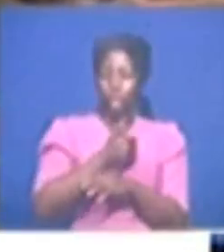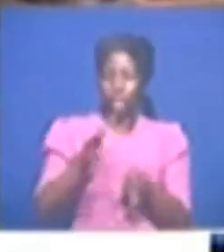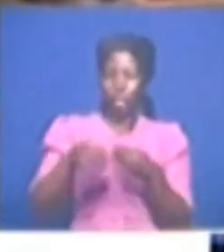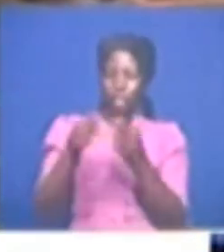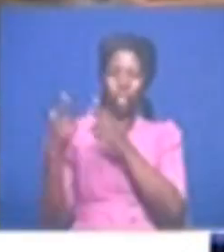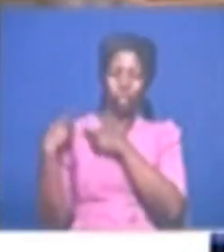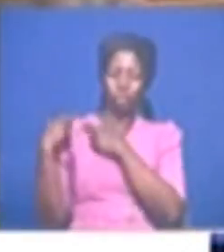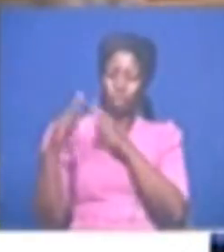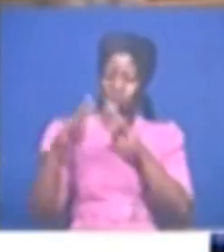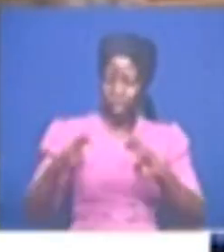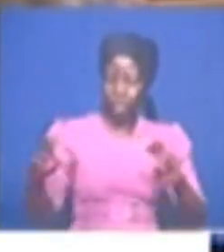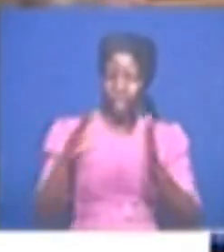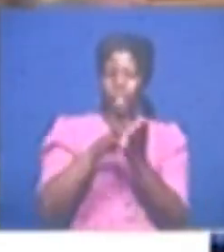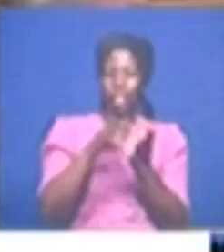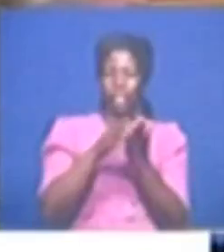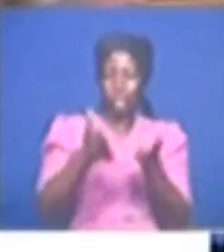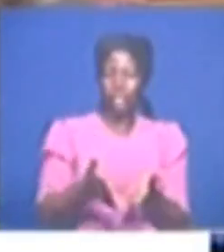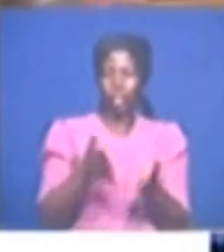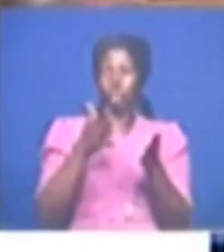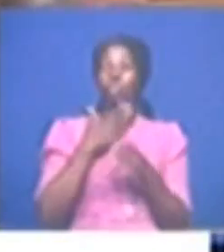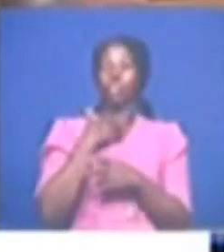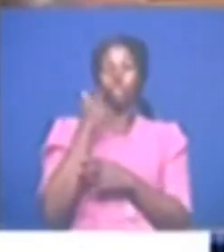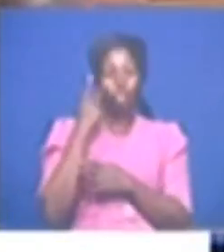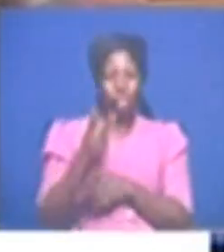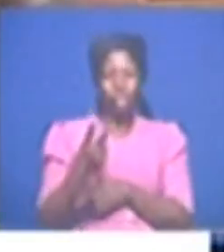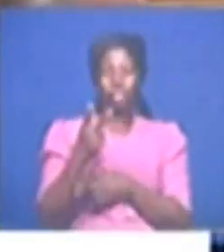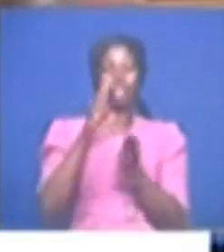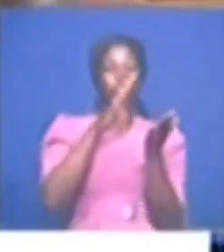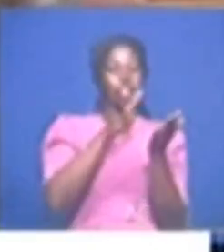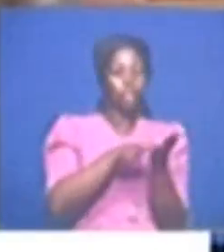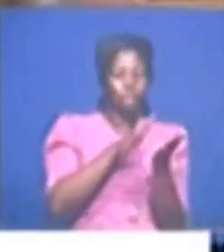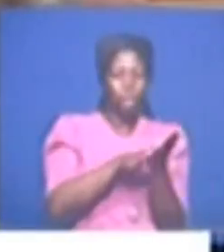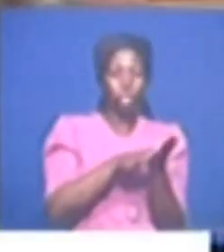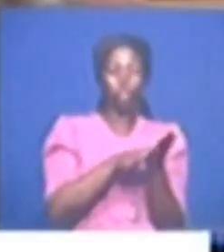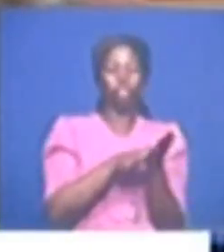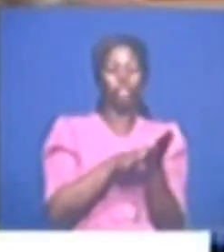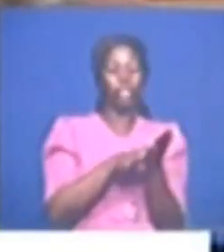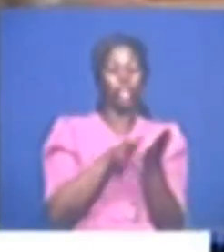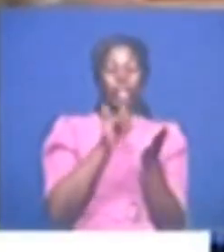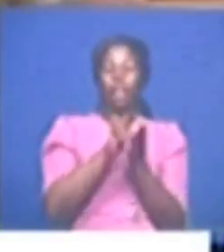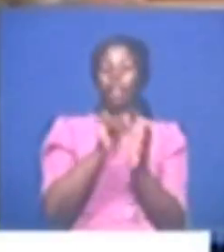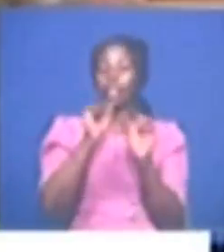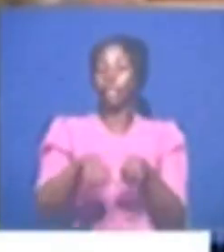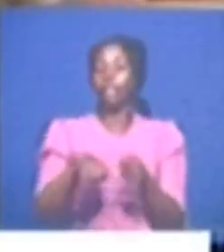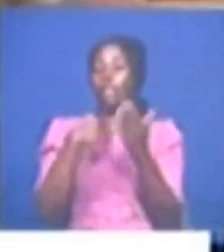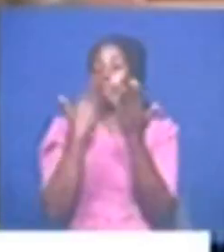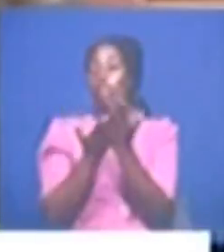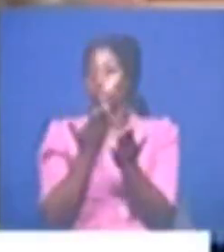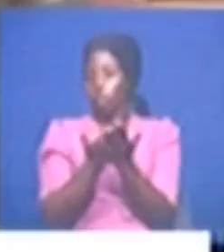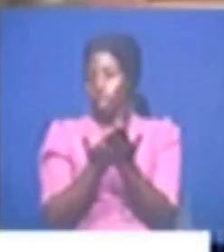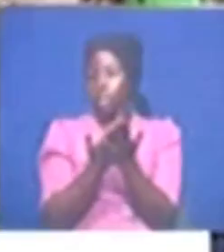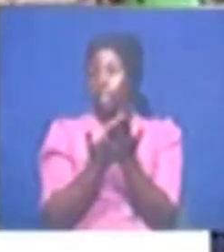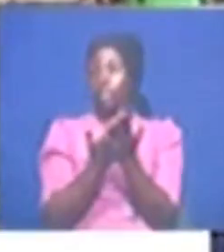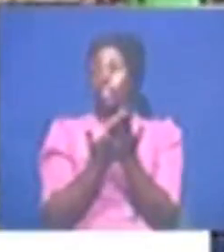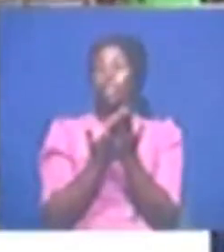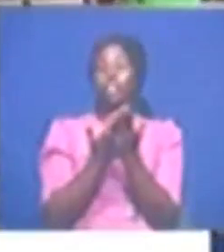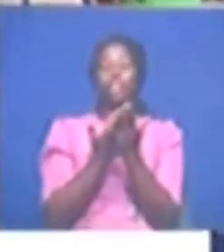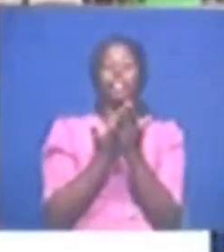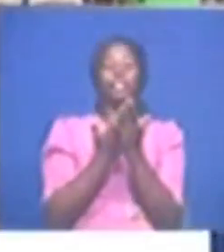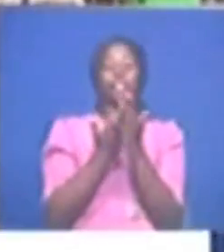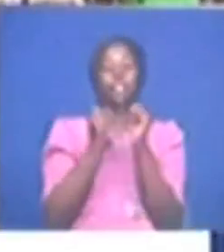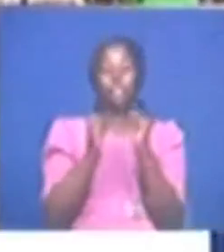a Senate that has teeth. We want recommendations that can propose stern action. The committee will